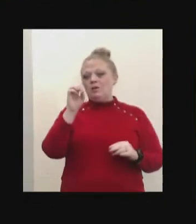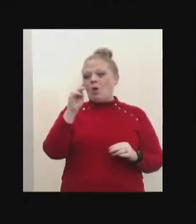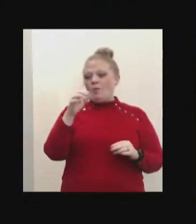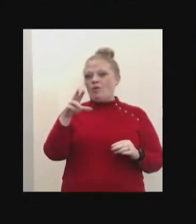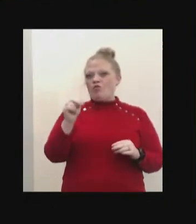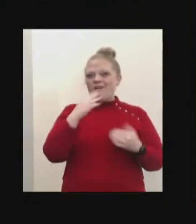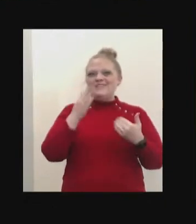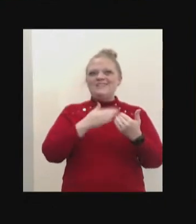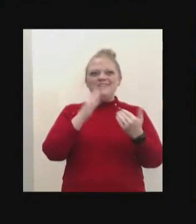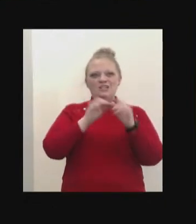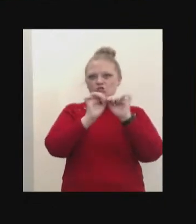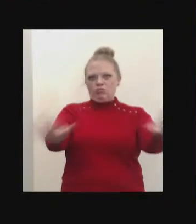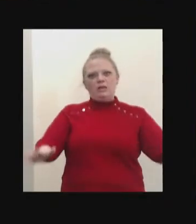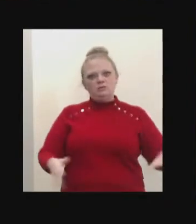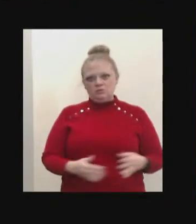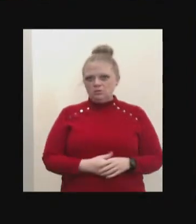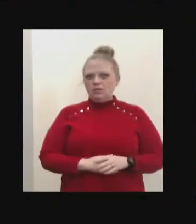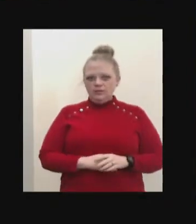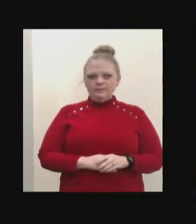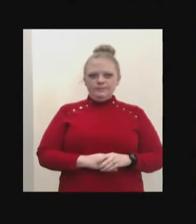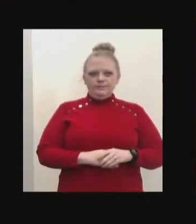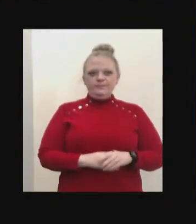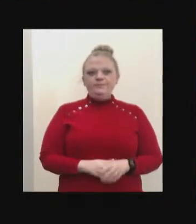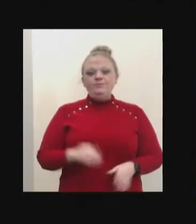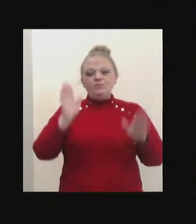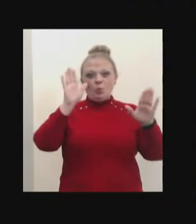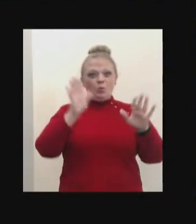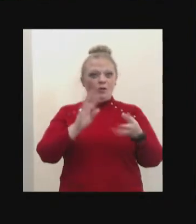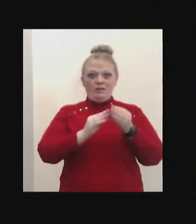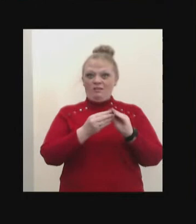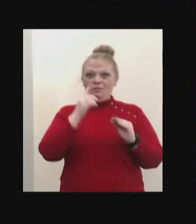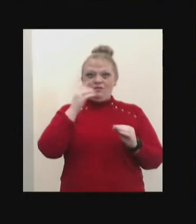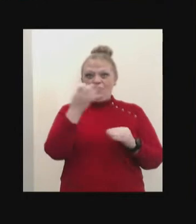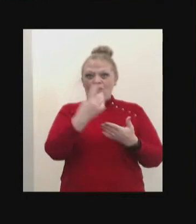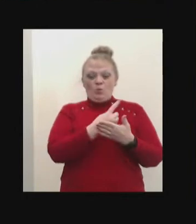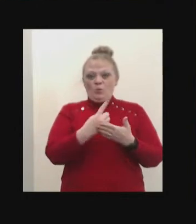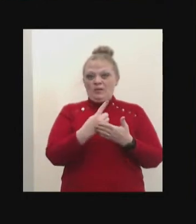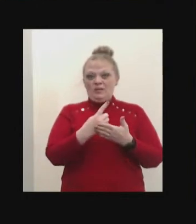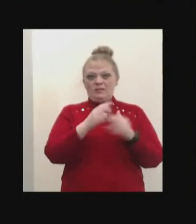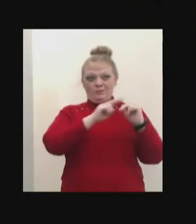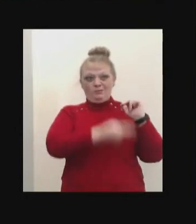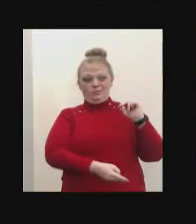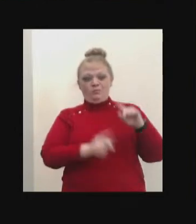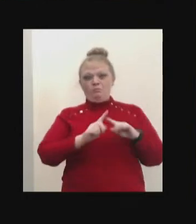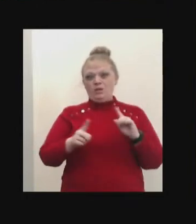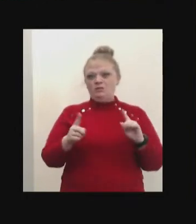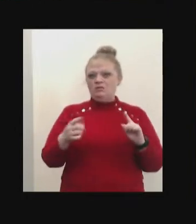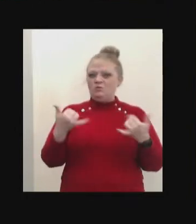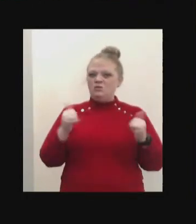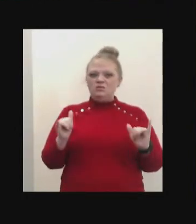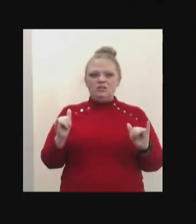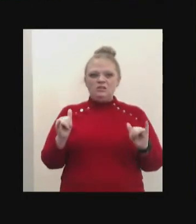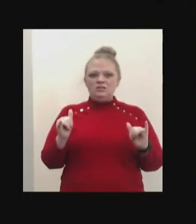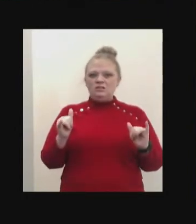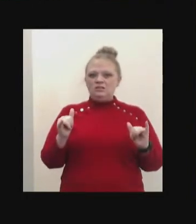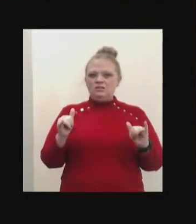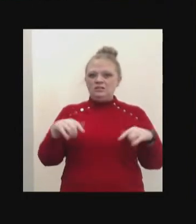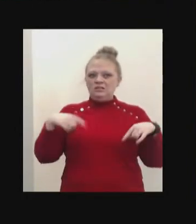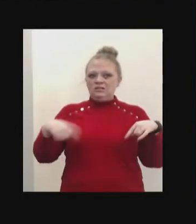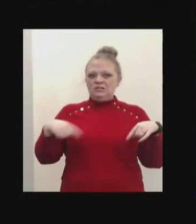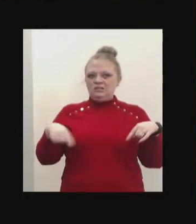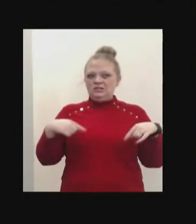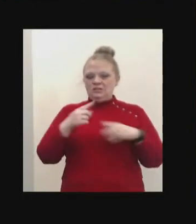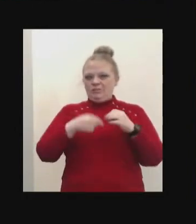transmissible. So these are great numbers for the last couple of weeks with the decline, but we're still afraid about what the future may bring.